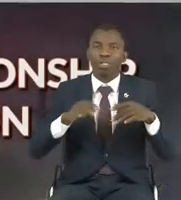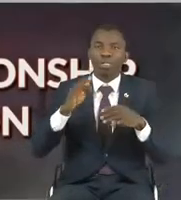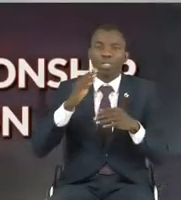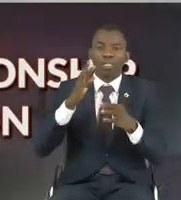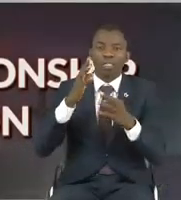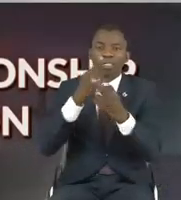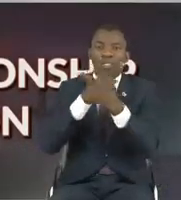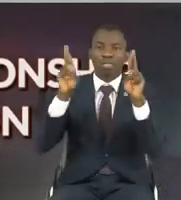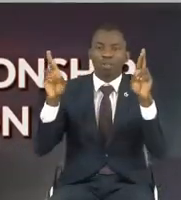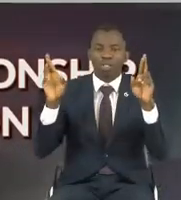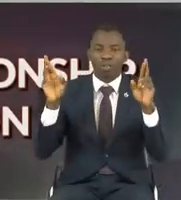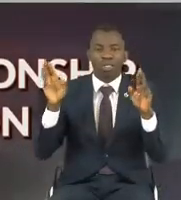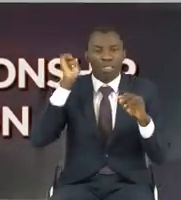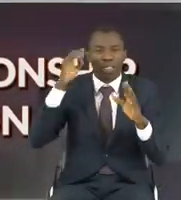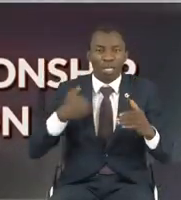he has given us.